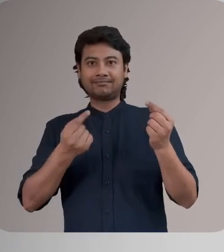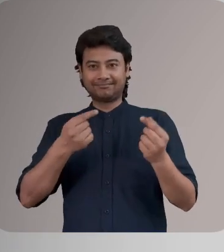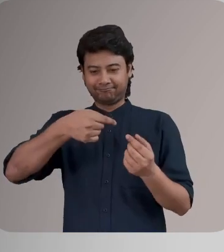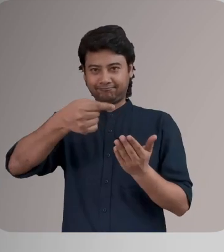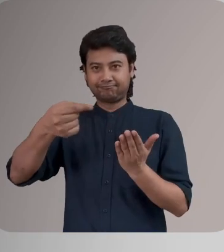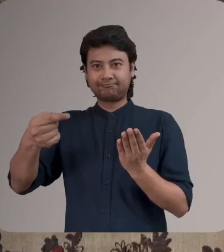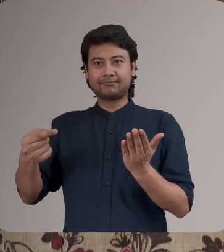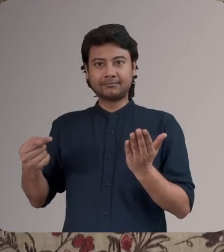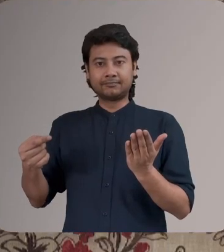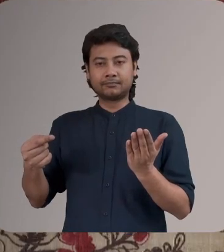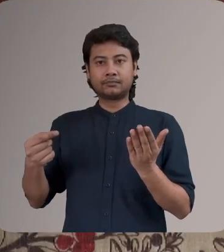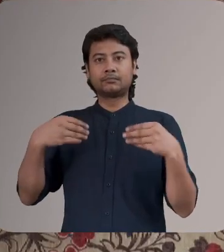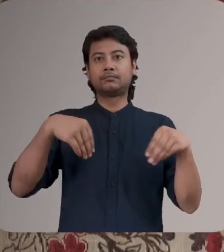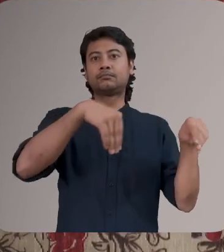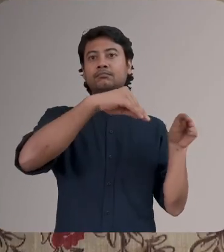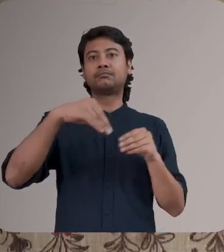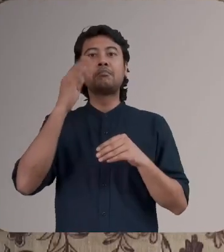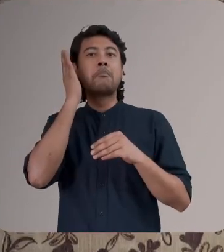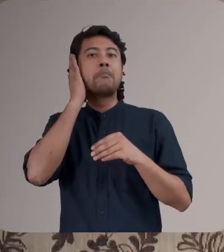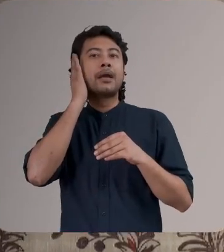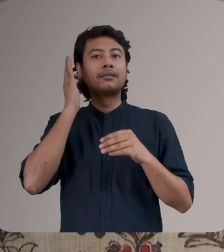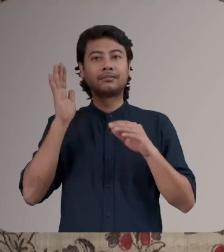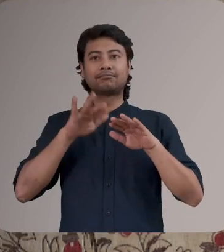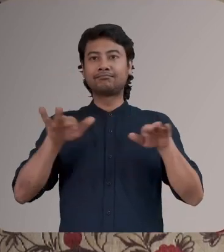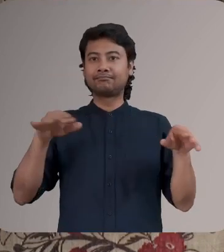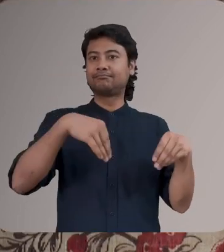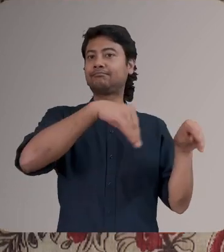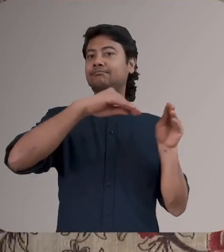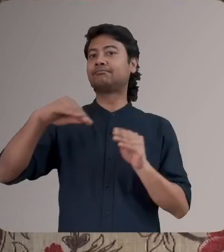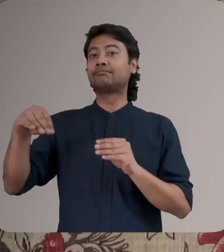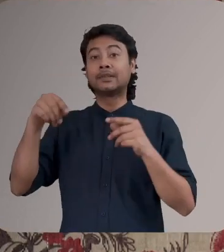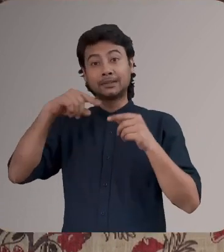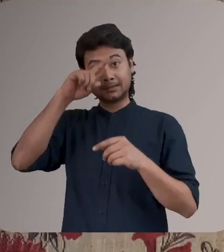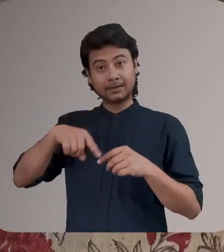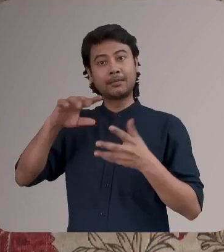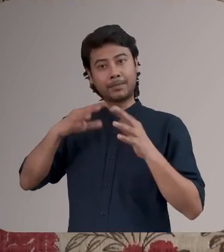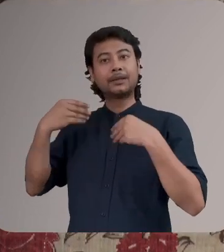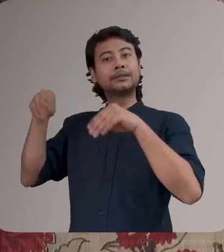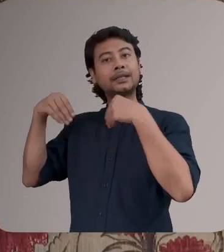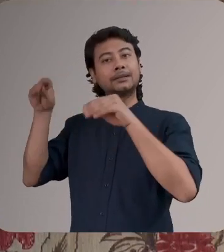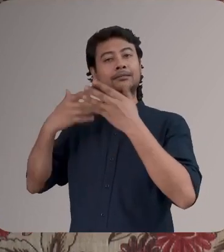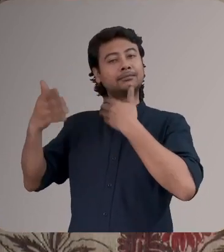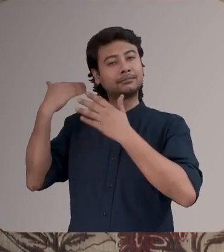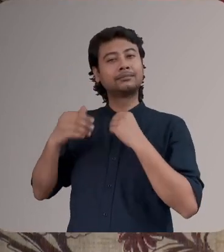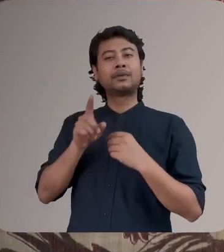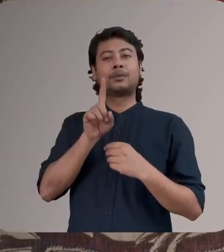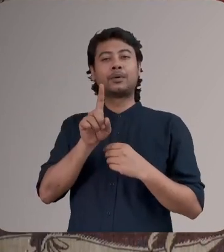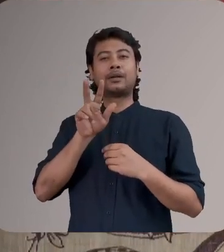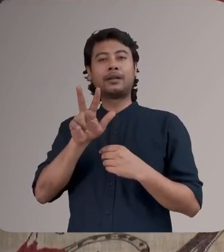of hand-painted and dyed bed cover that was made in India for the export market during the 18th and 19th